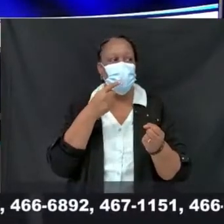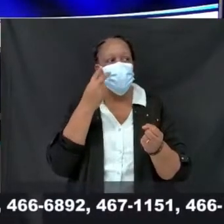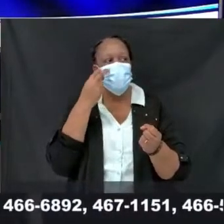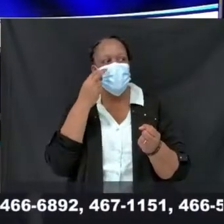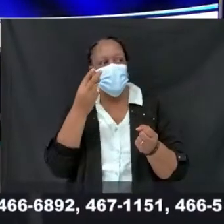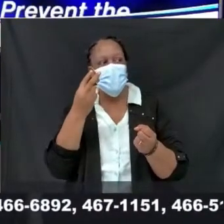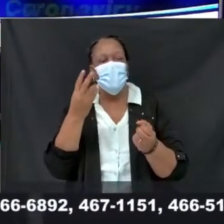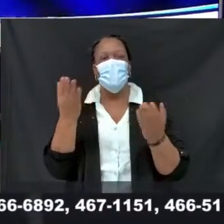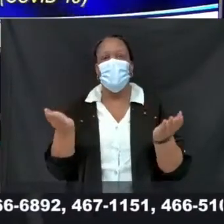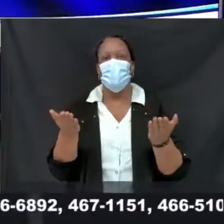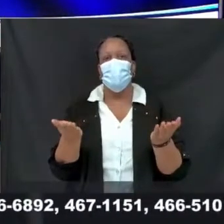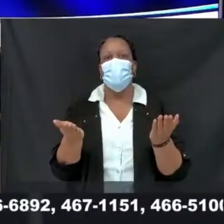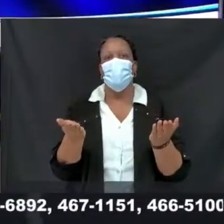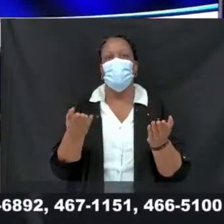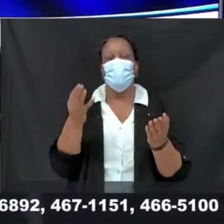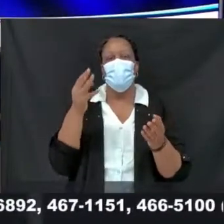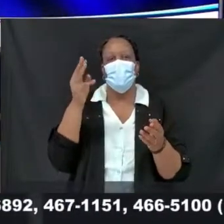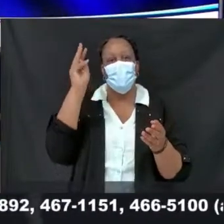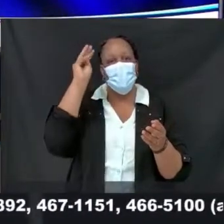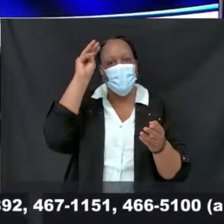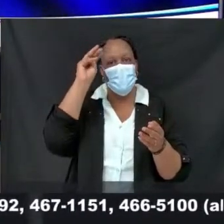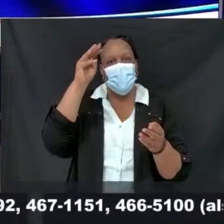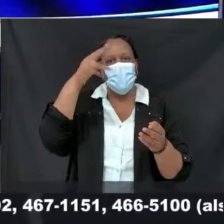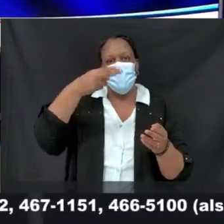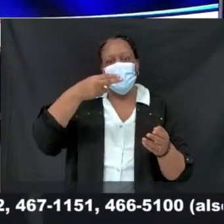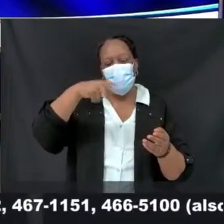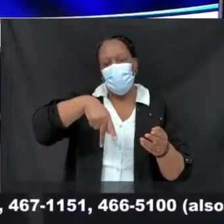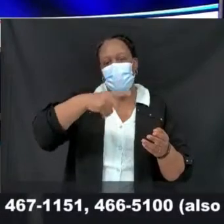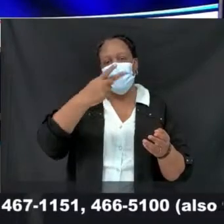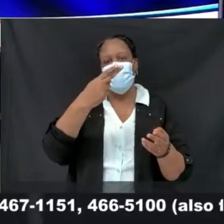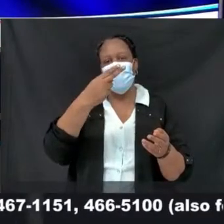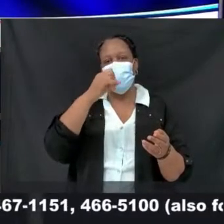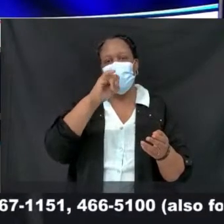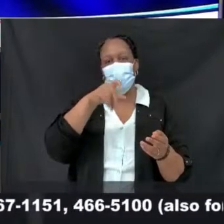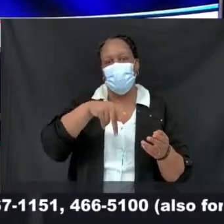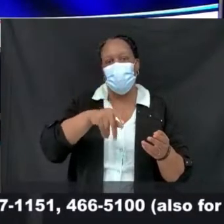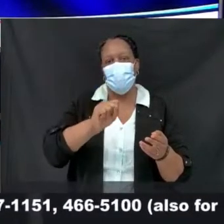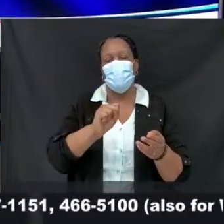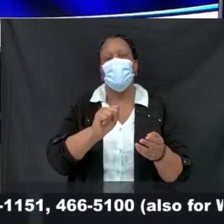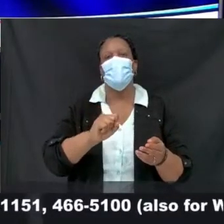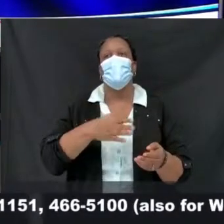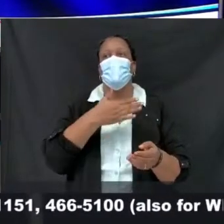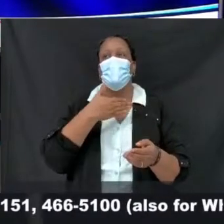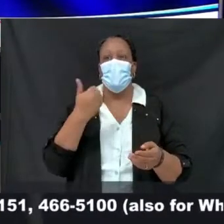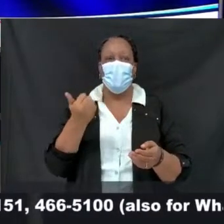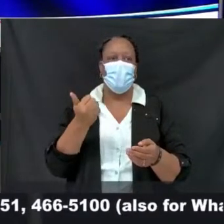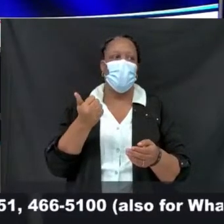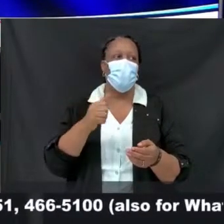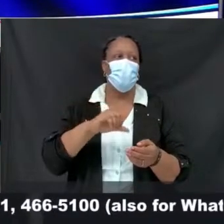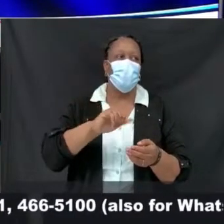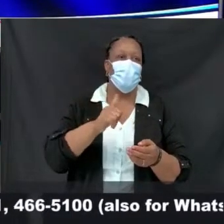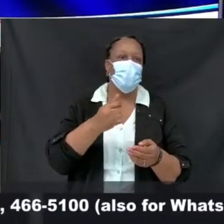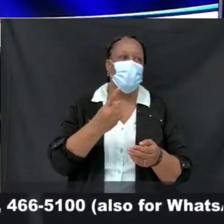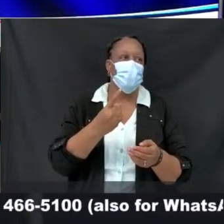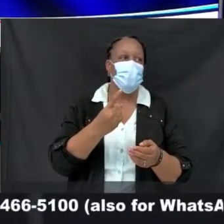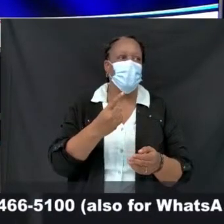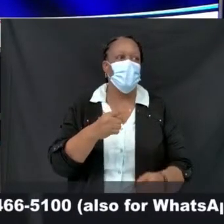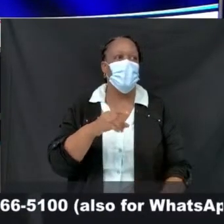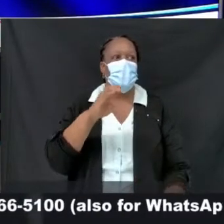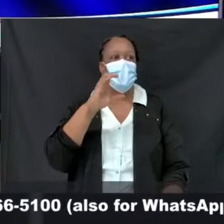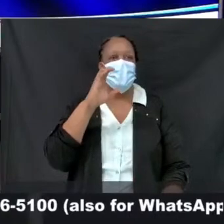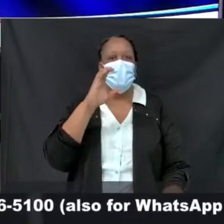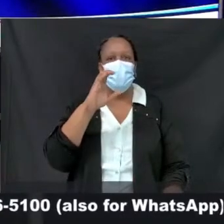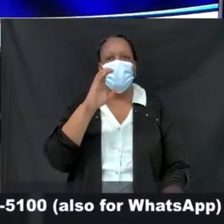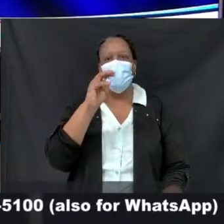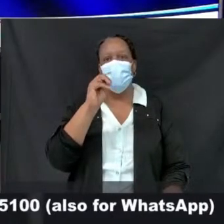co-chair of the Mitigation Council, who is present today, and also the acting CMO, Chief